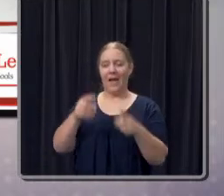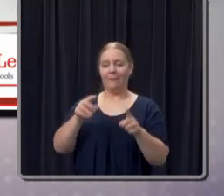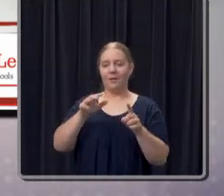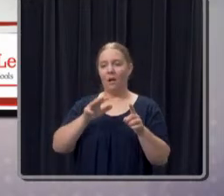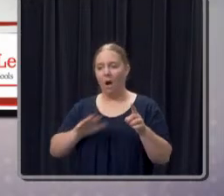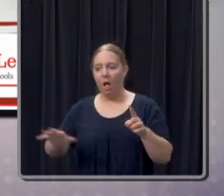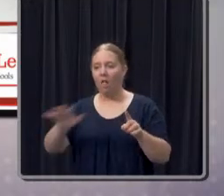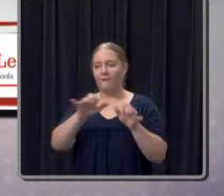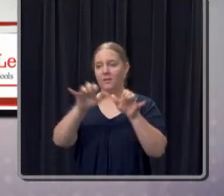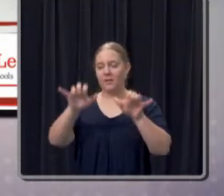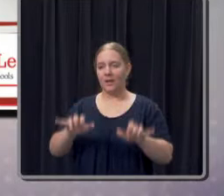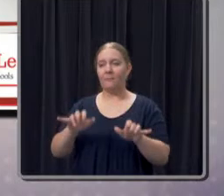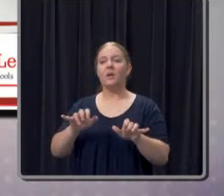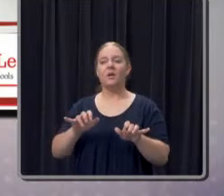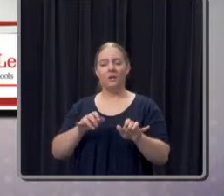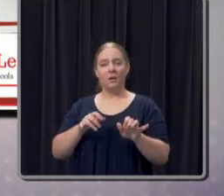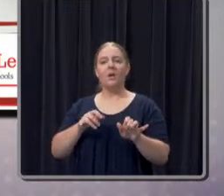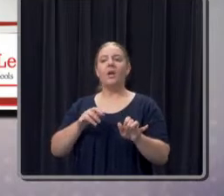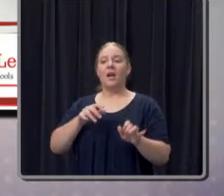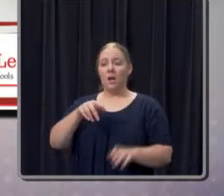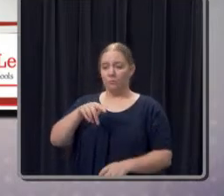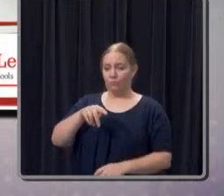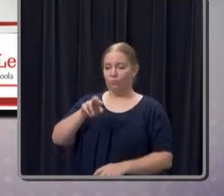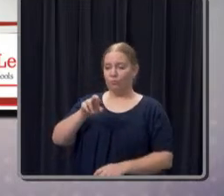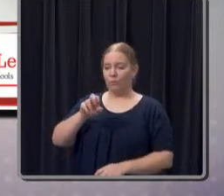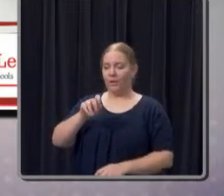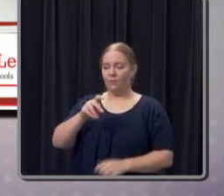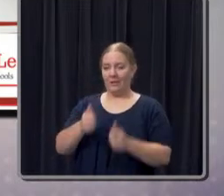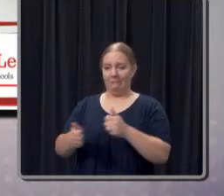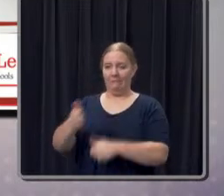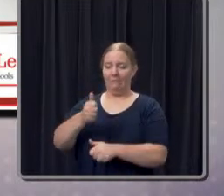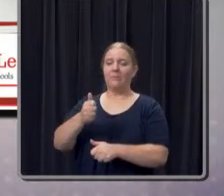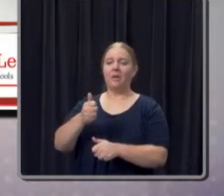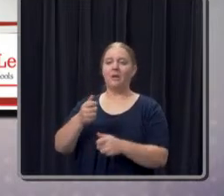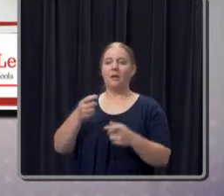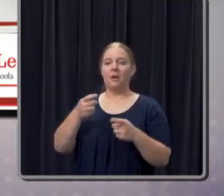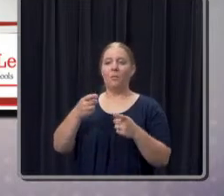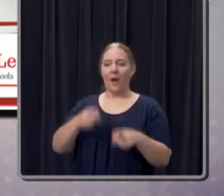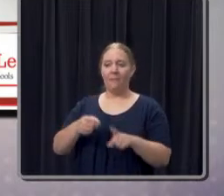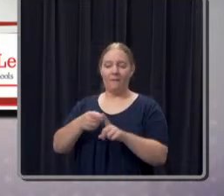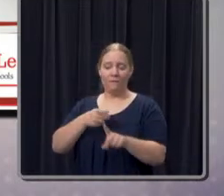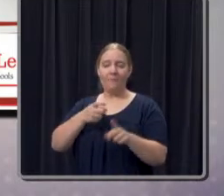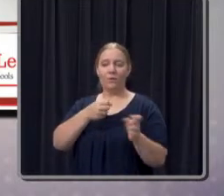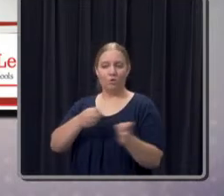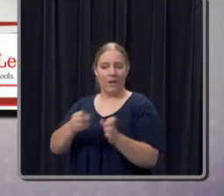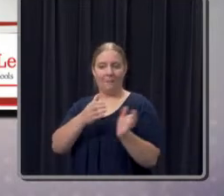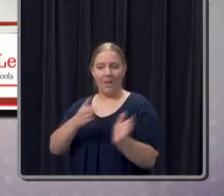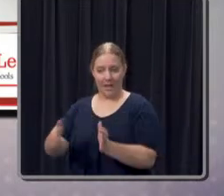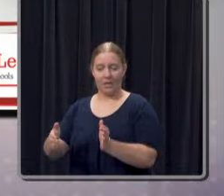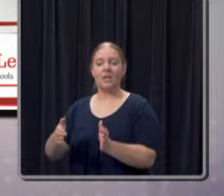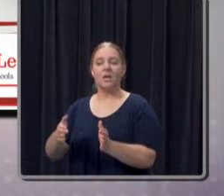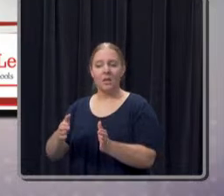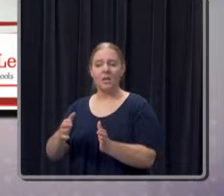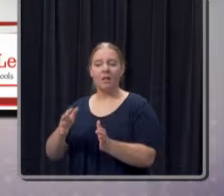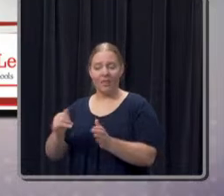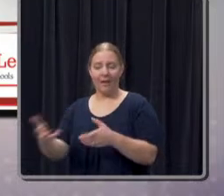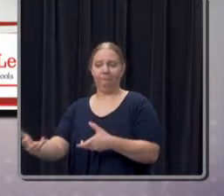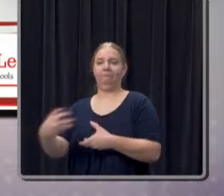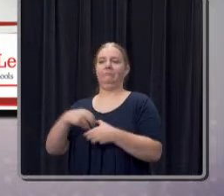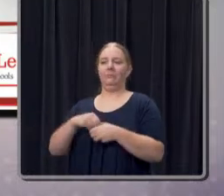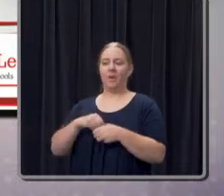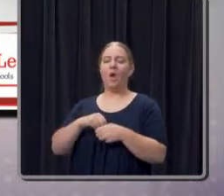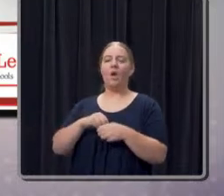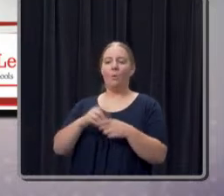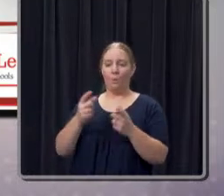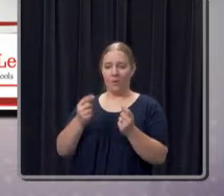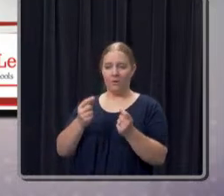system. The priority outcomes and the initiatives from the strategic plan encompass what we do in